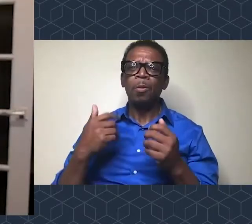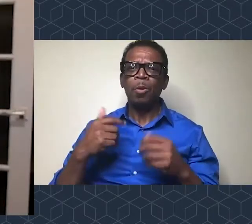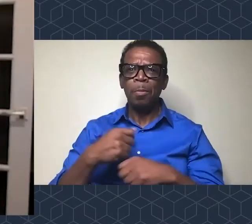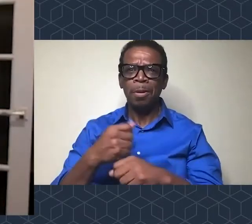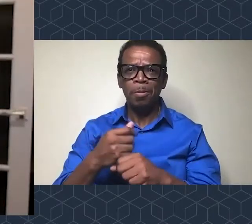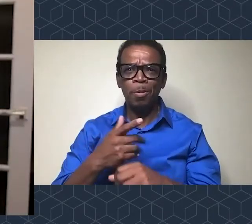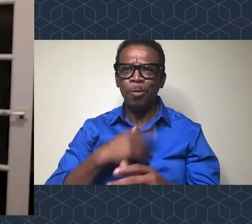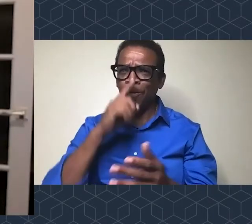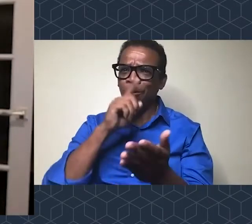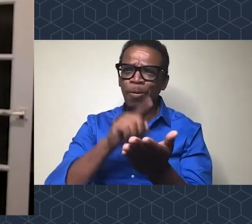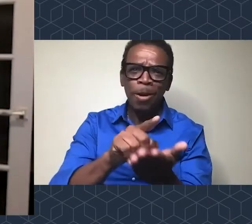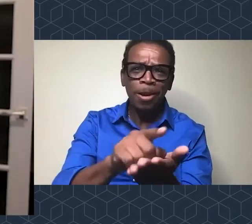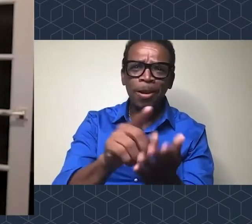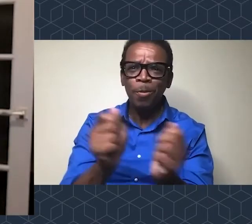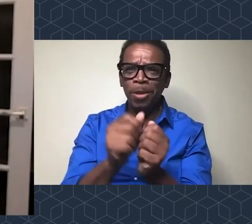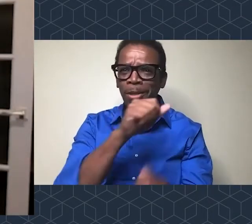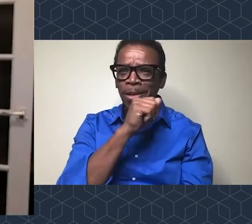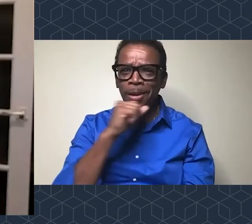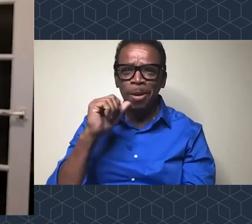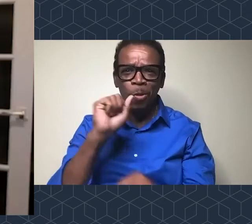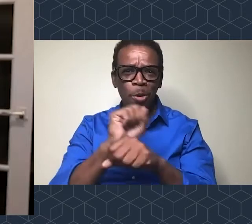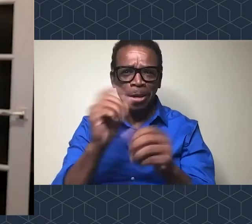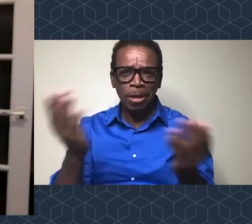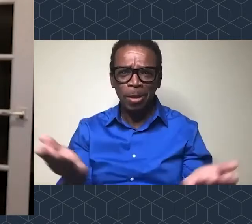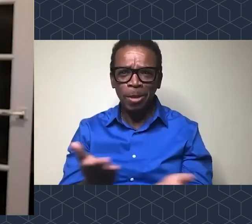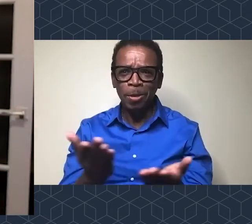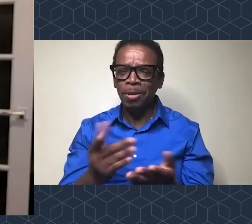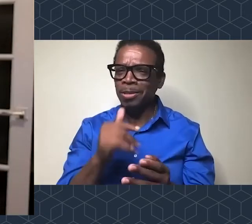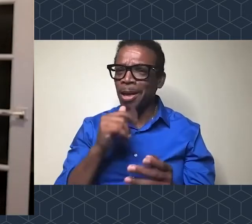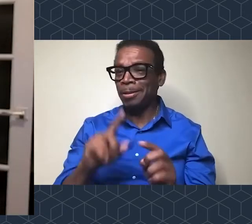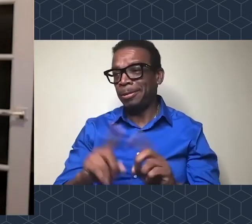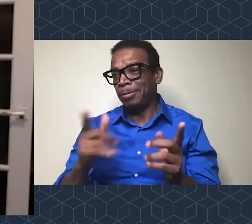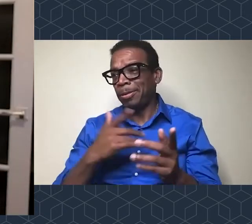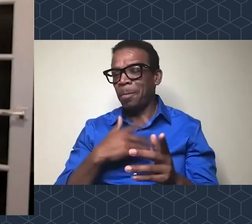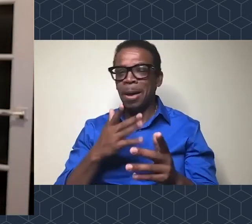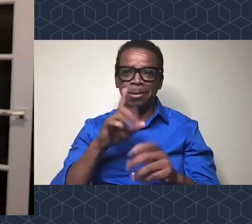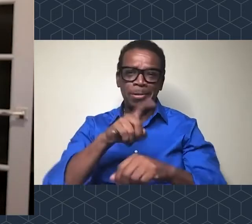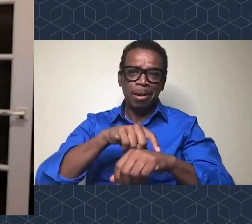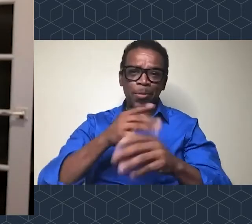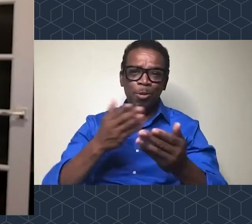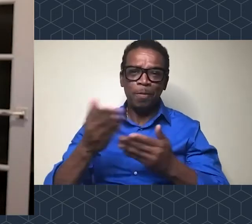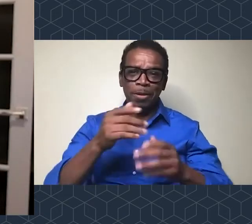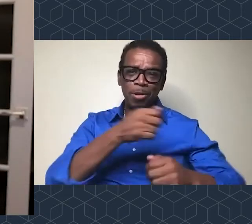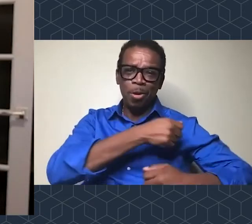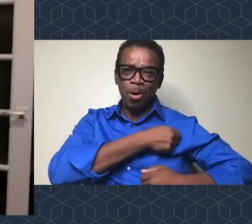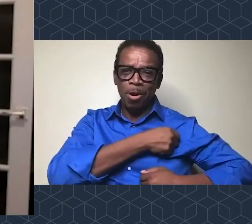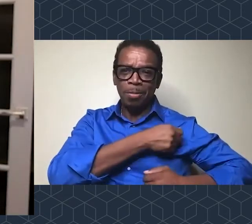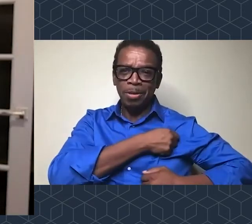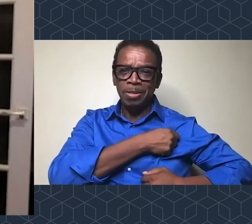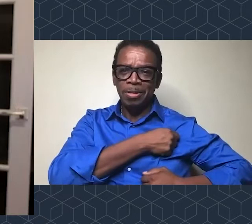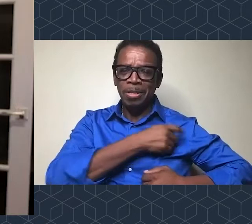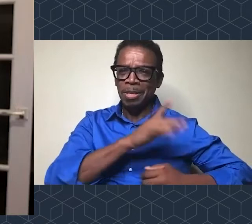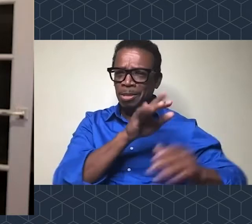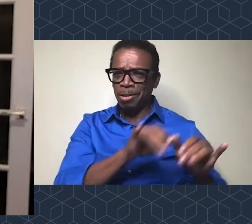What made me fall in love with working at Amazon was that it wasn't much different than my time serving in the Army.